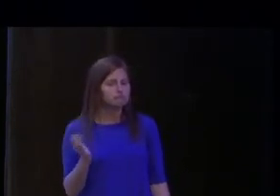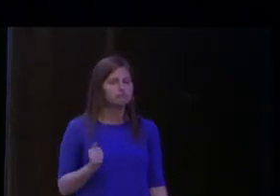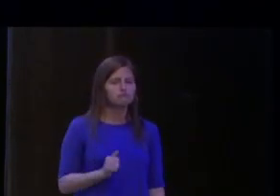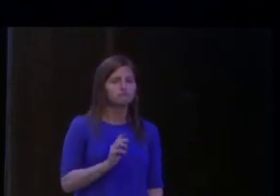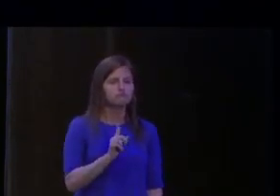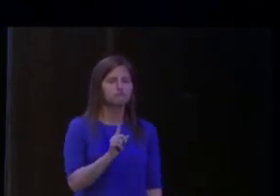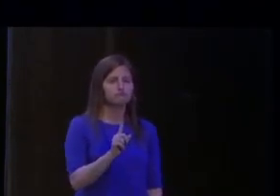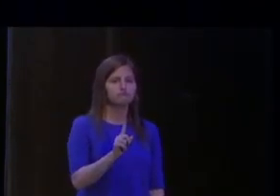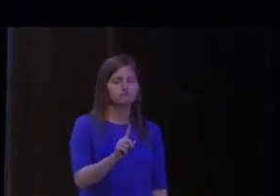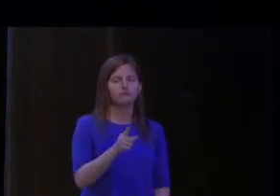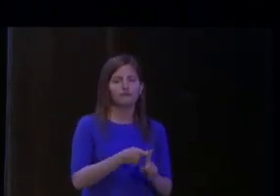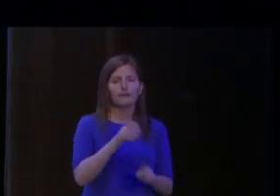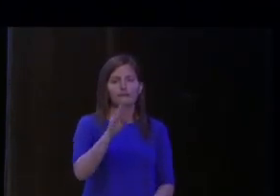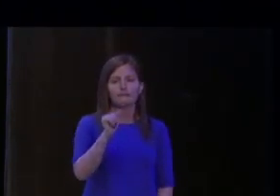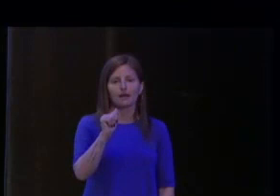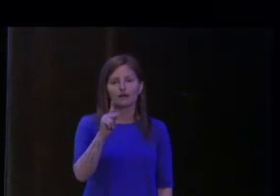from the Bhagavad Gita,